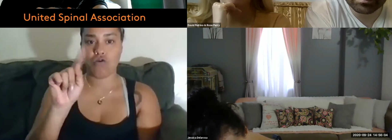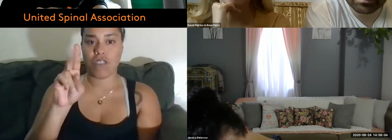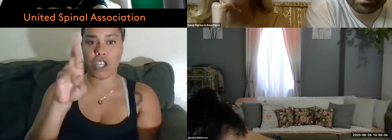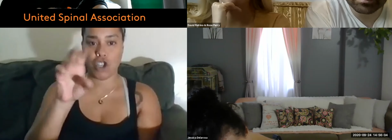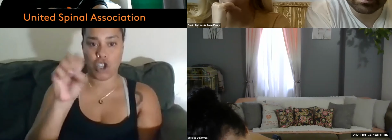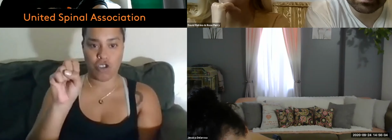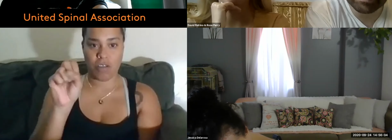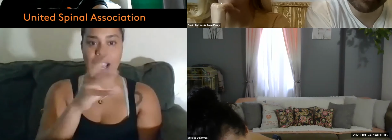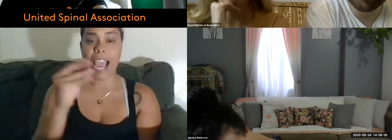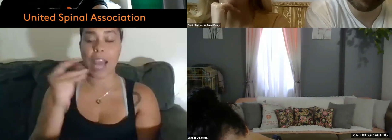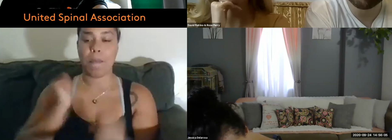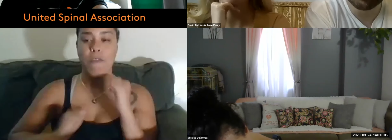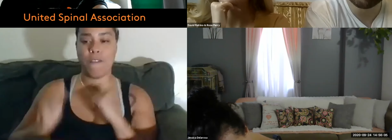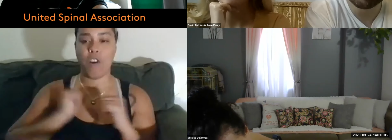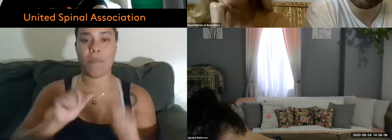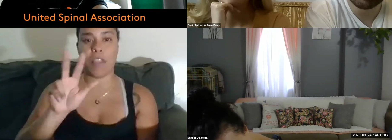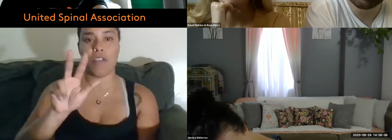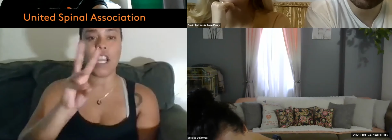at Mount Sinai. Yeah.